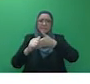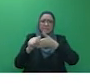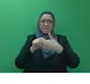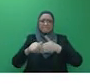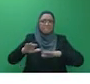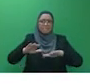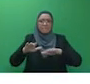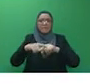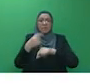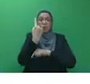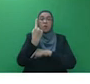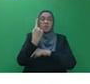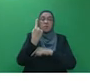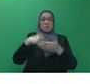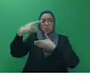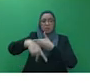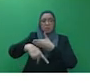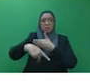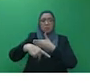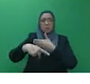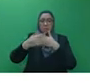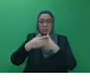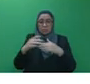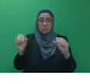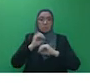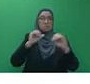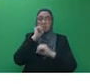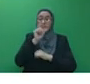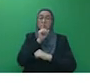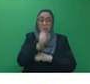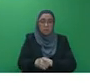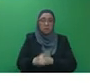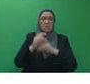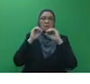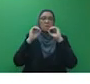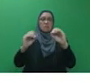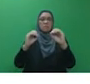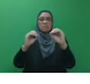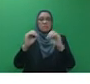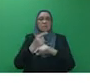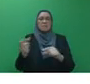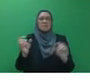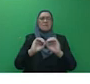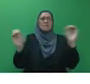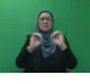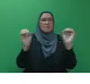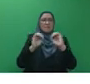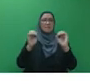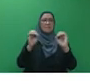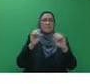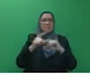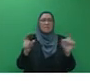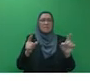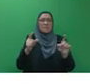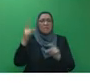bit last year there was one event uh but otherwise it is zero because it didn't make sense